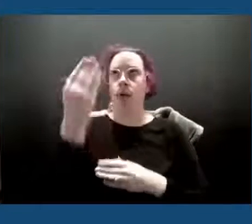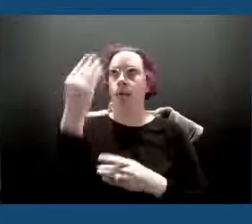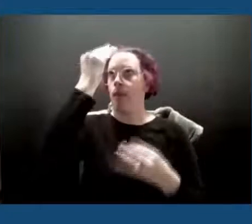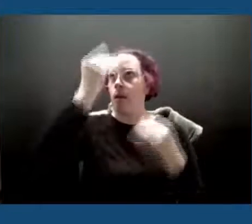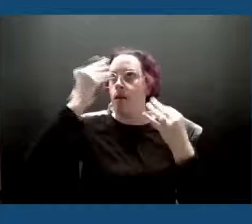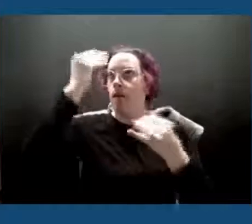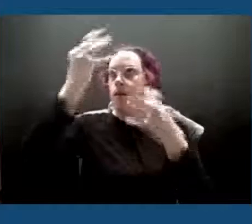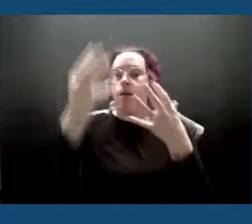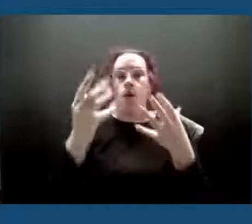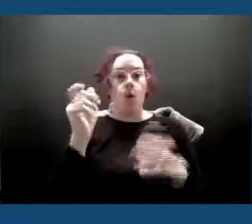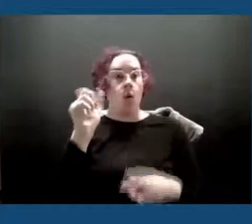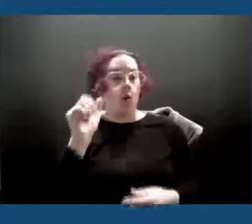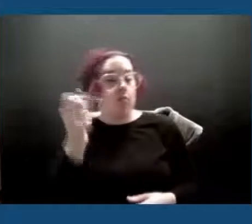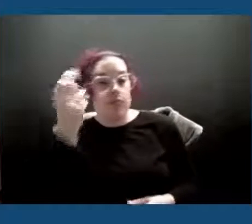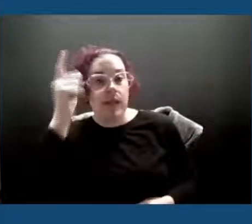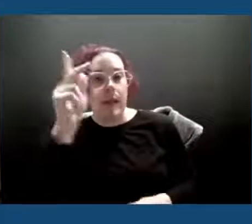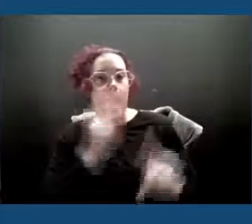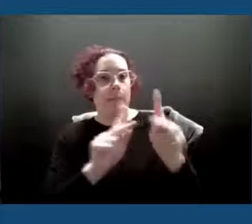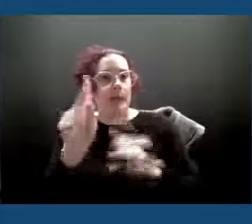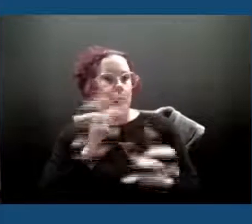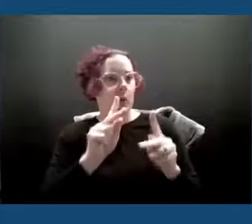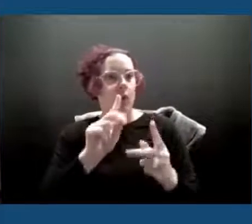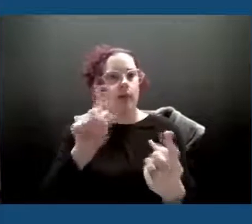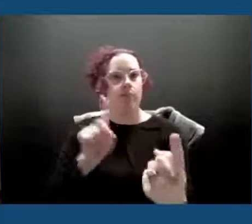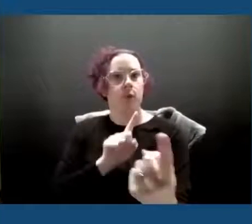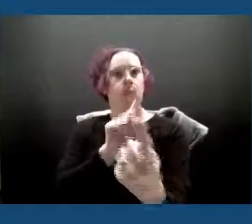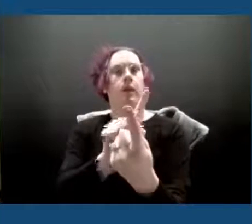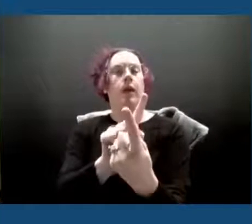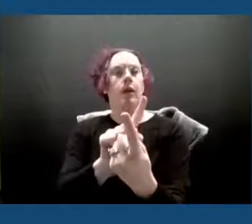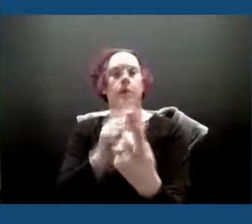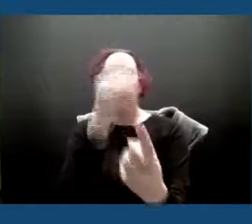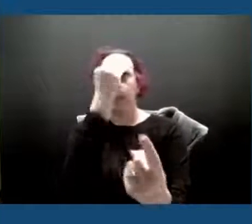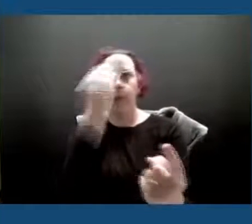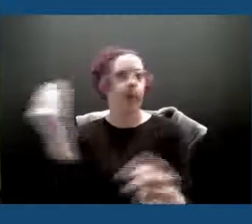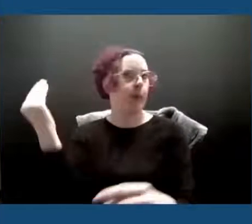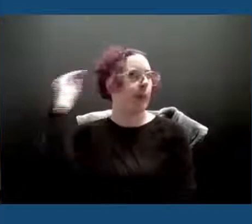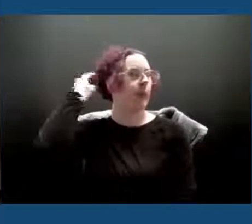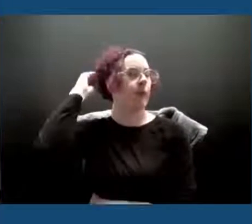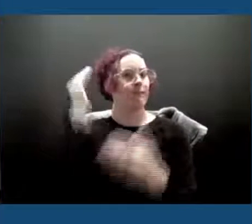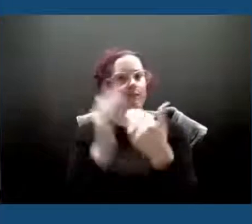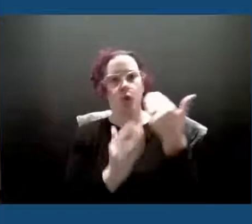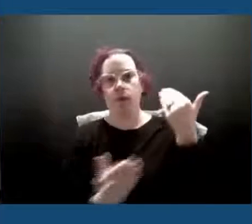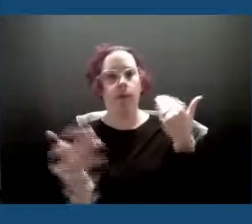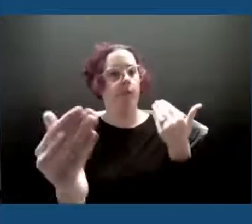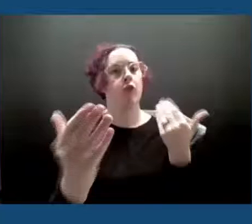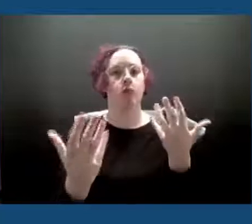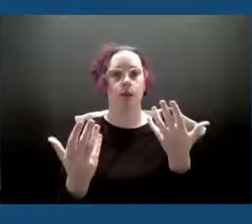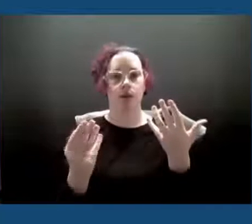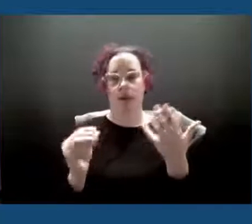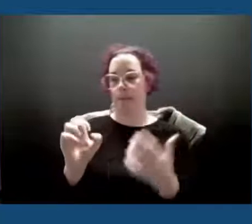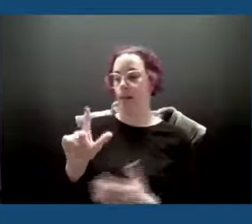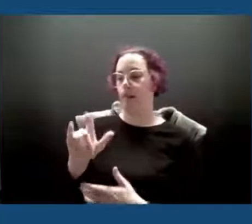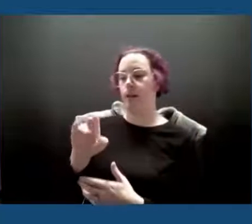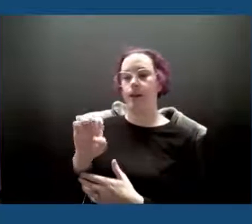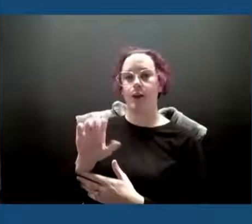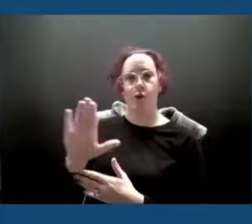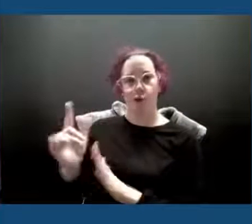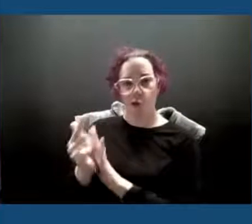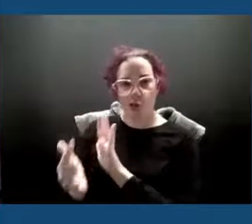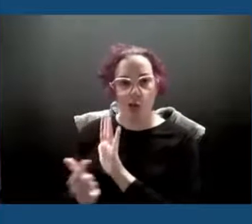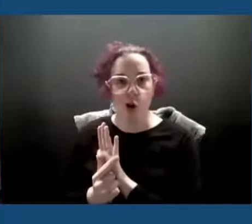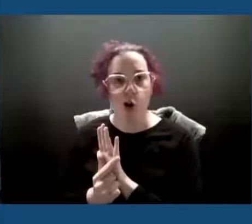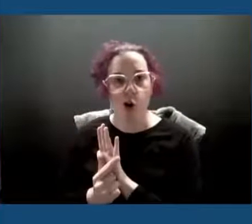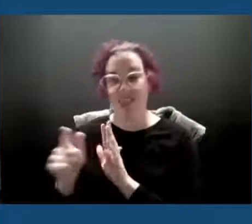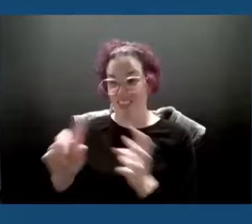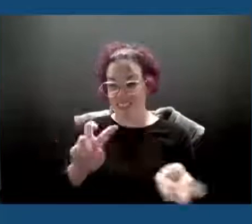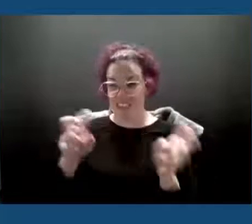that you meet in that journey that stay with you no matter what. And Melanie's Law and this issue has been one